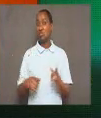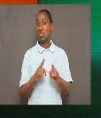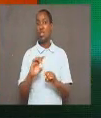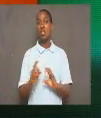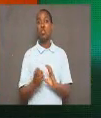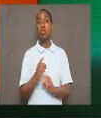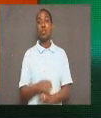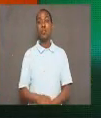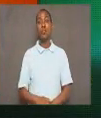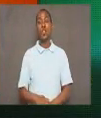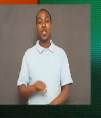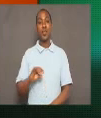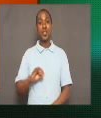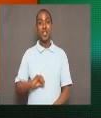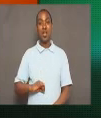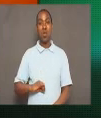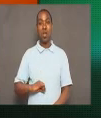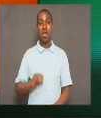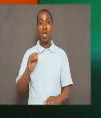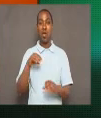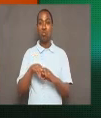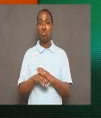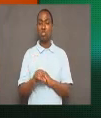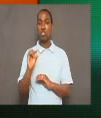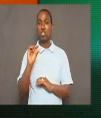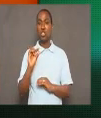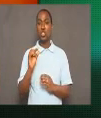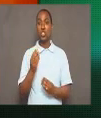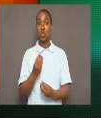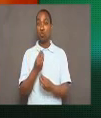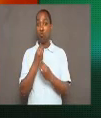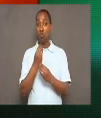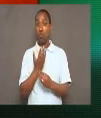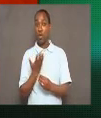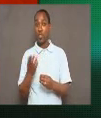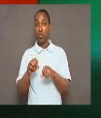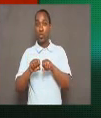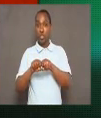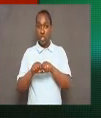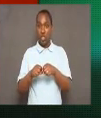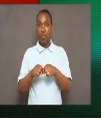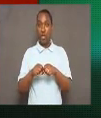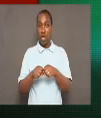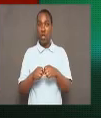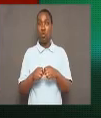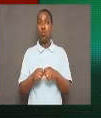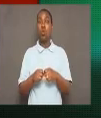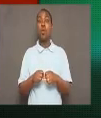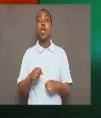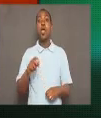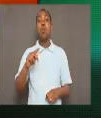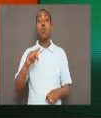In the stomach, small food particles are broken down by